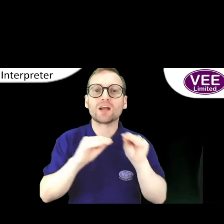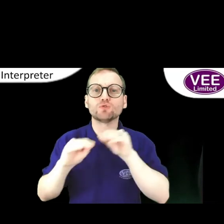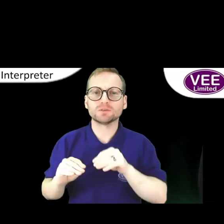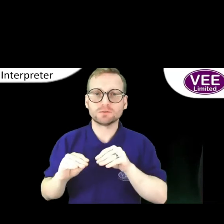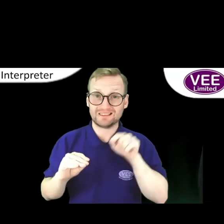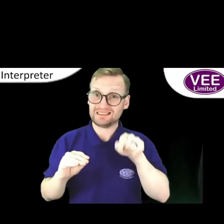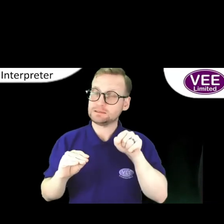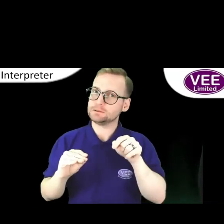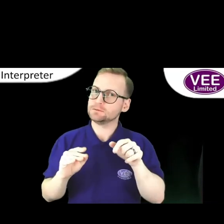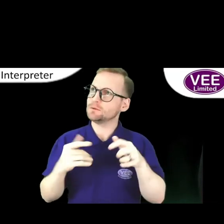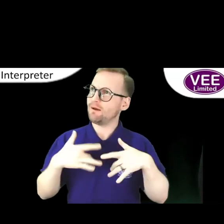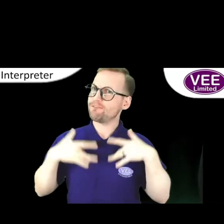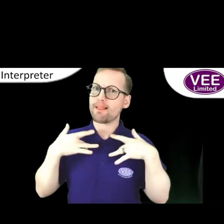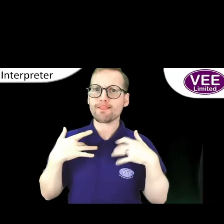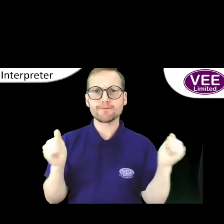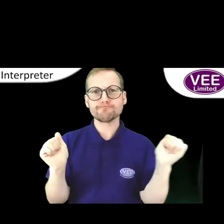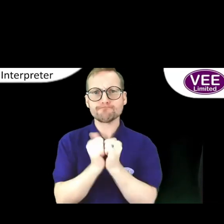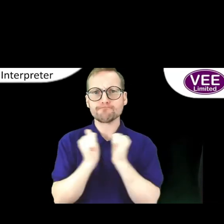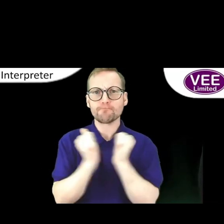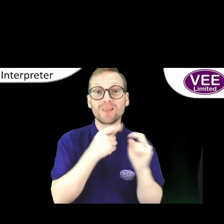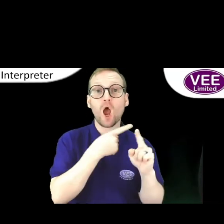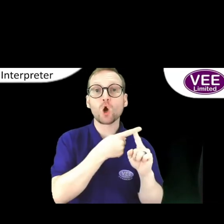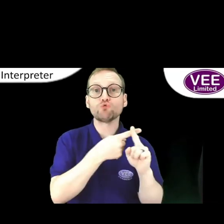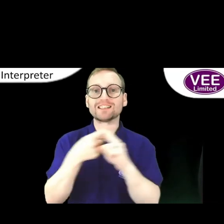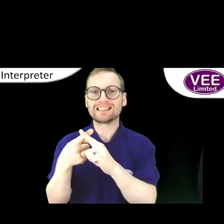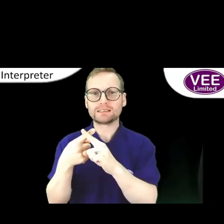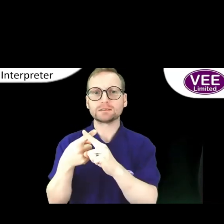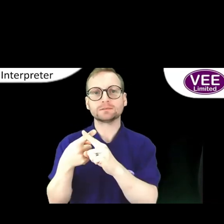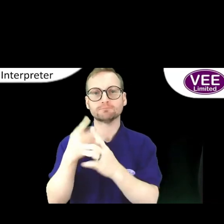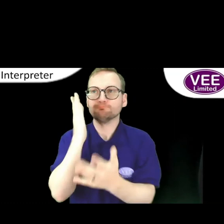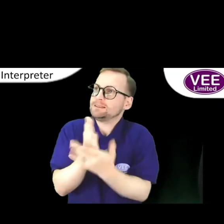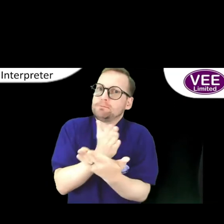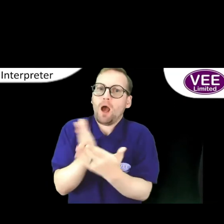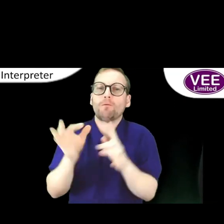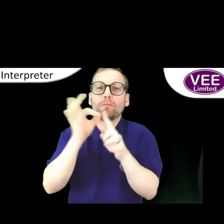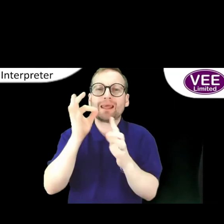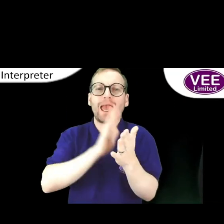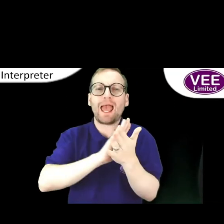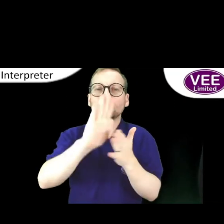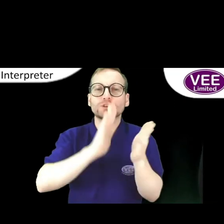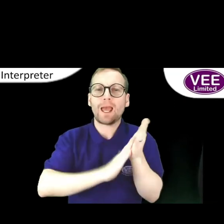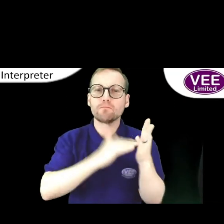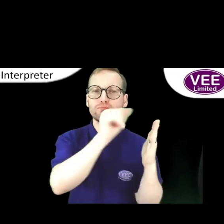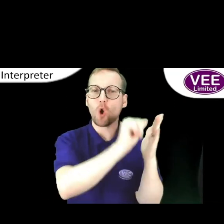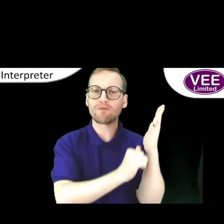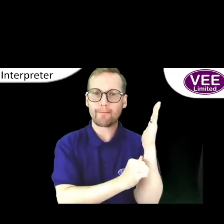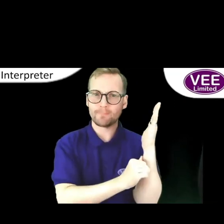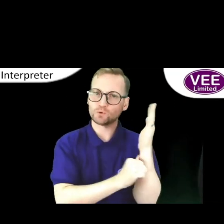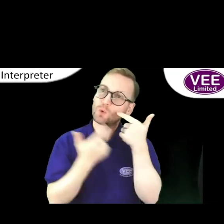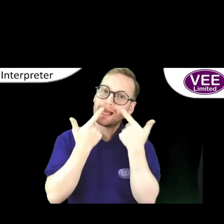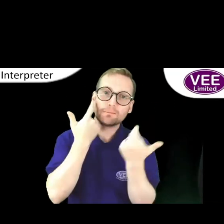very fitting that Crossings is a part of the People's History Museum's current program, Exploring